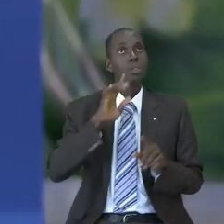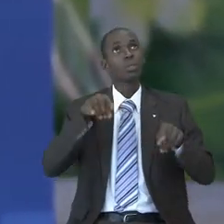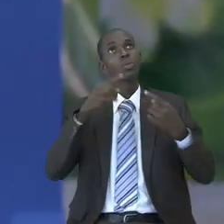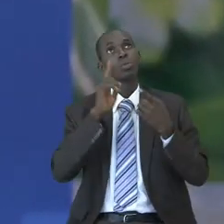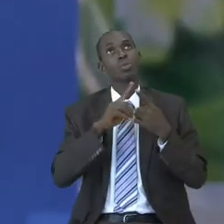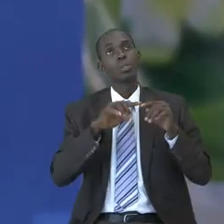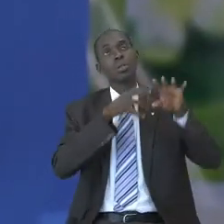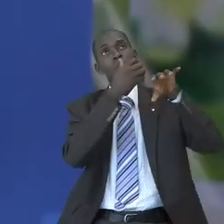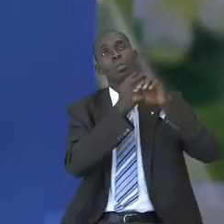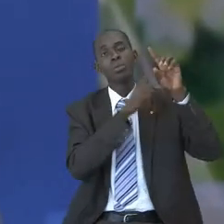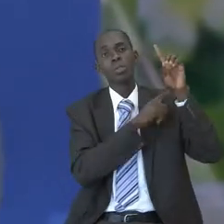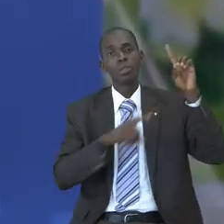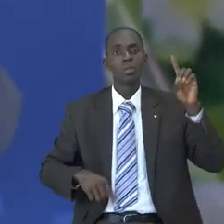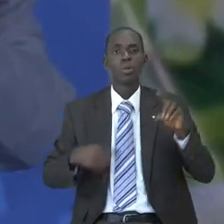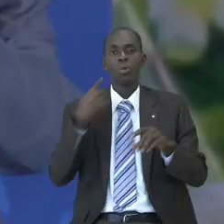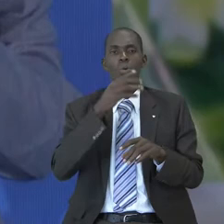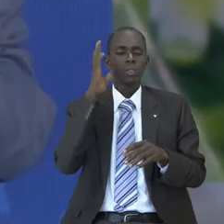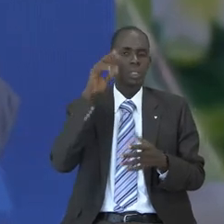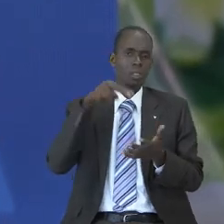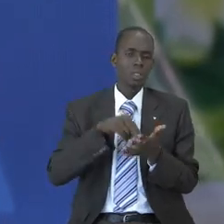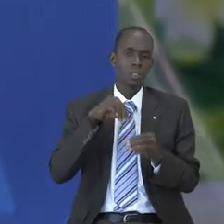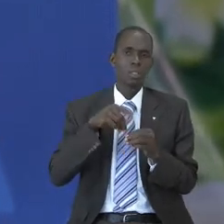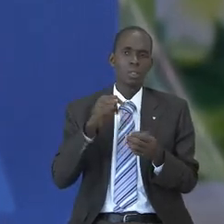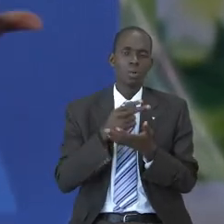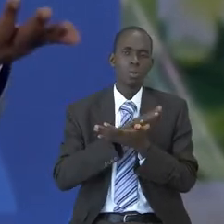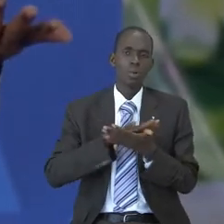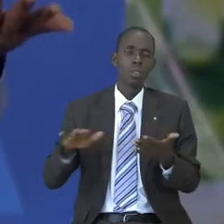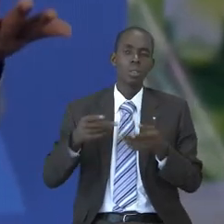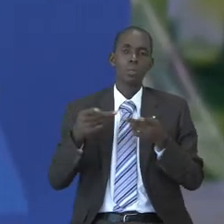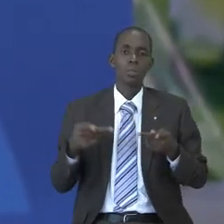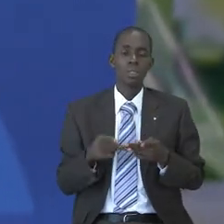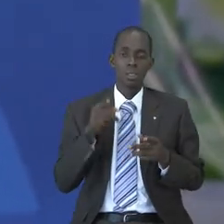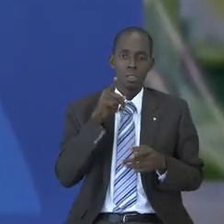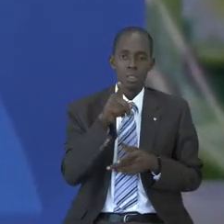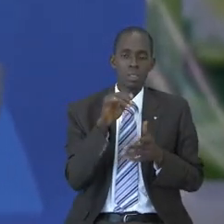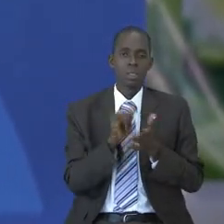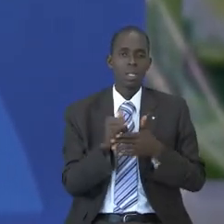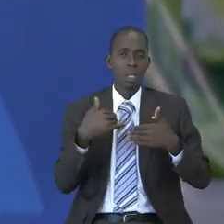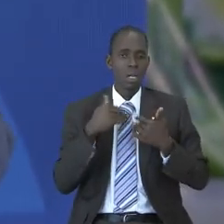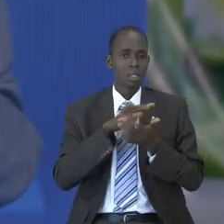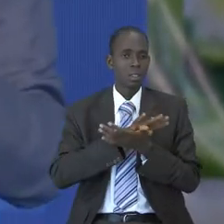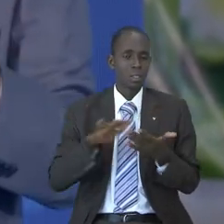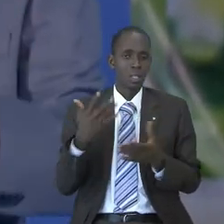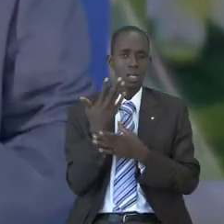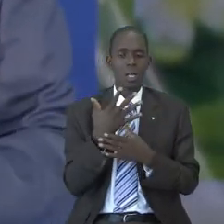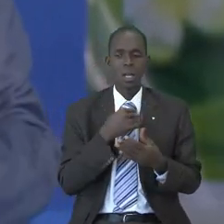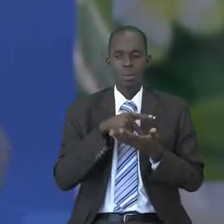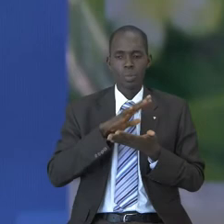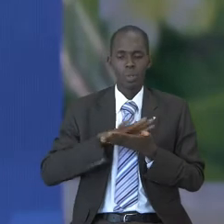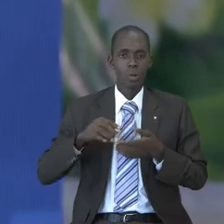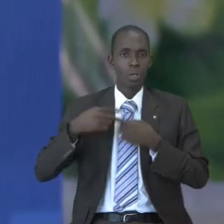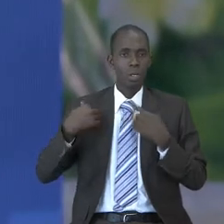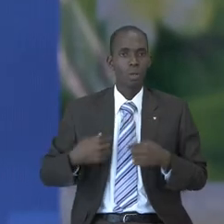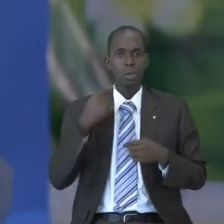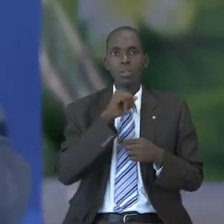Lord? Who shall stand in his holy place? He that has clean hands and a pure heart, who has not